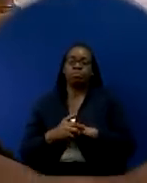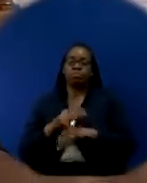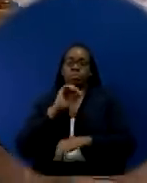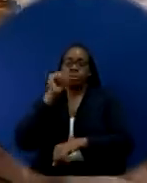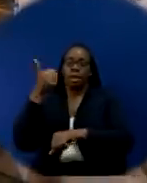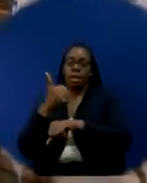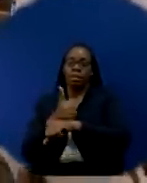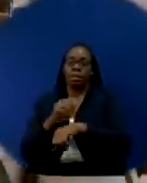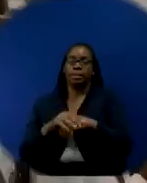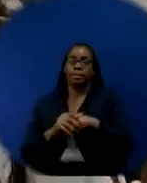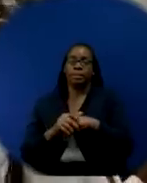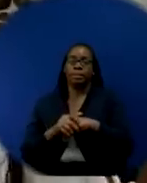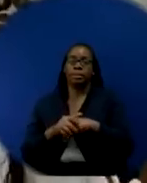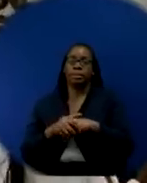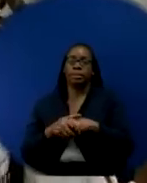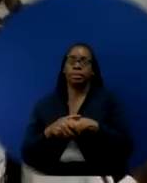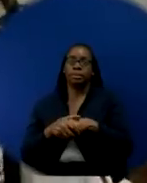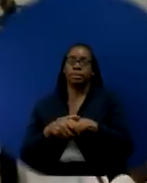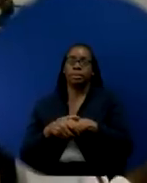Amen, amen.